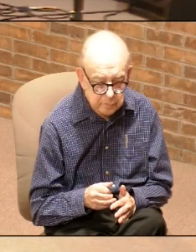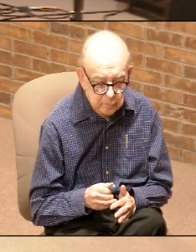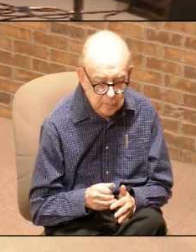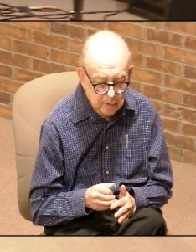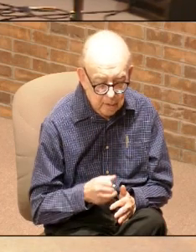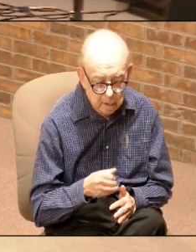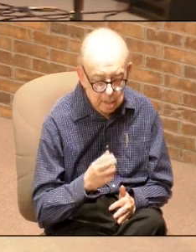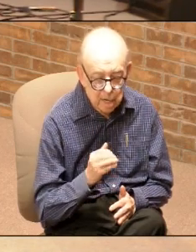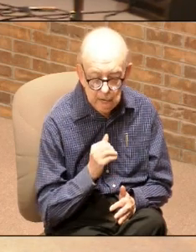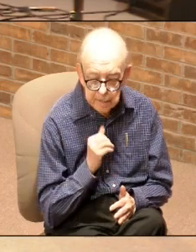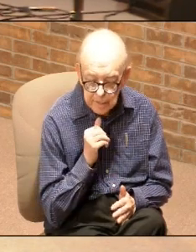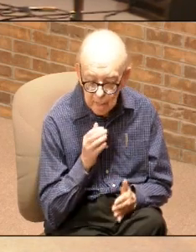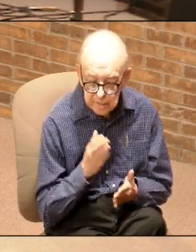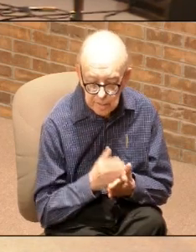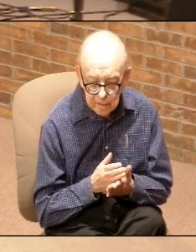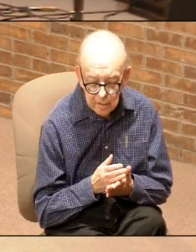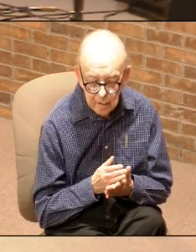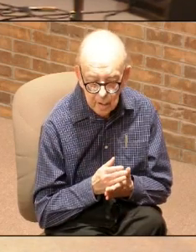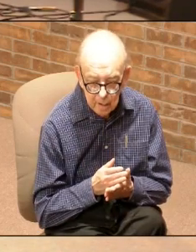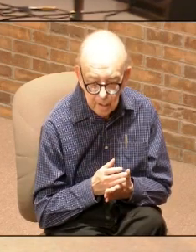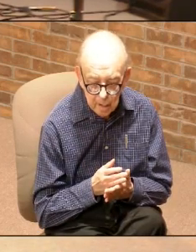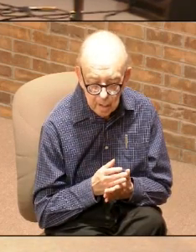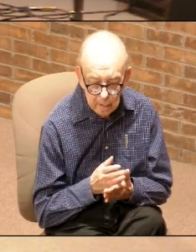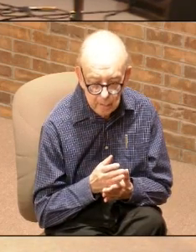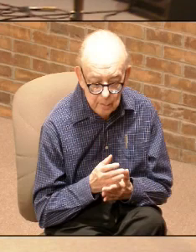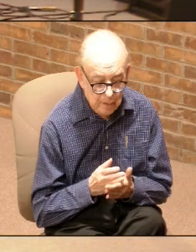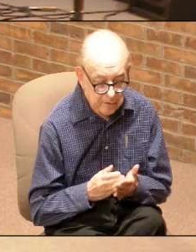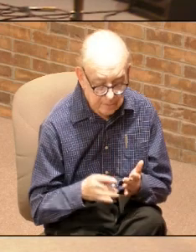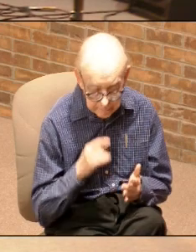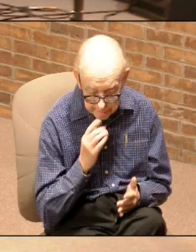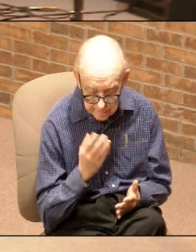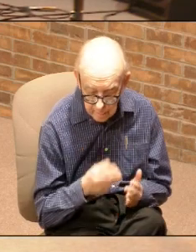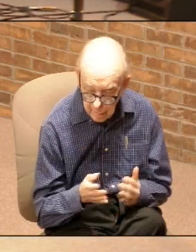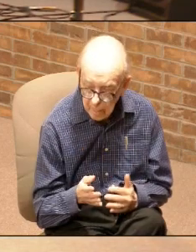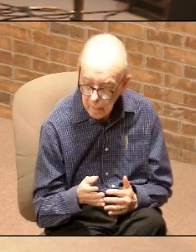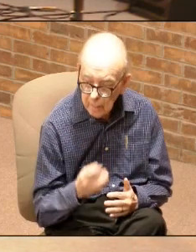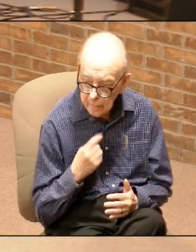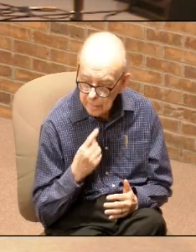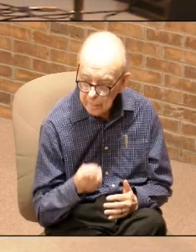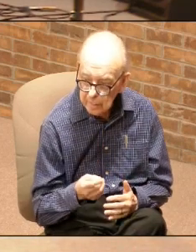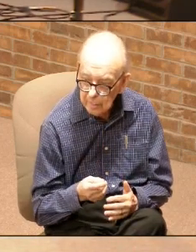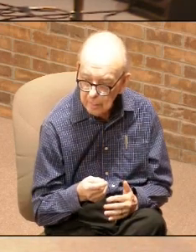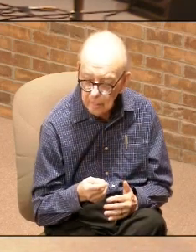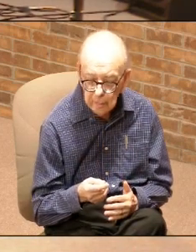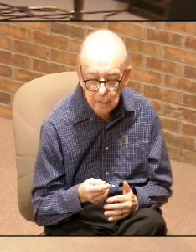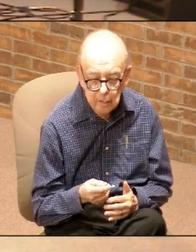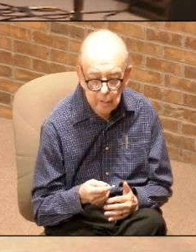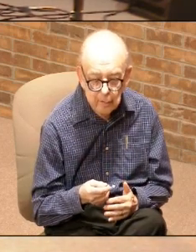He hasn't stopped. There's some out there. And let me say this to you.